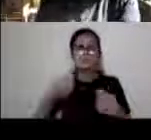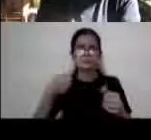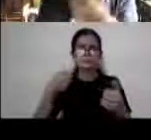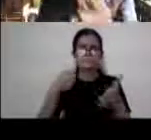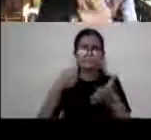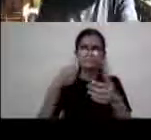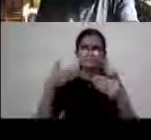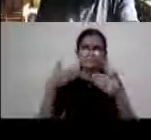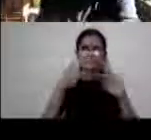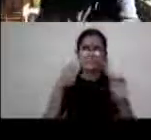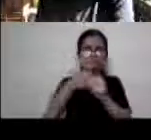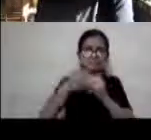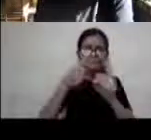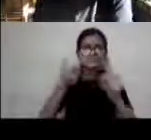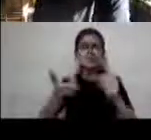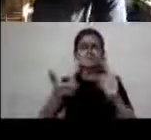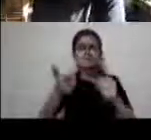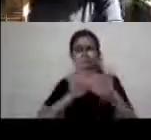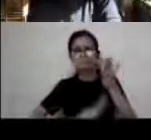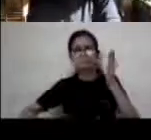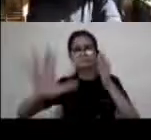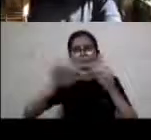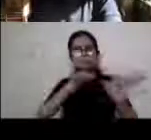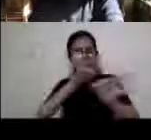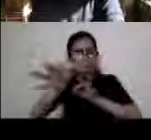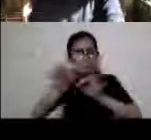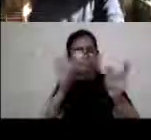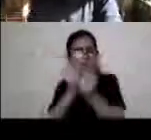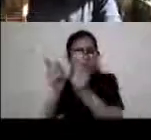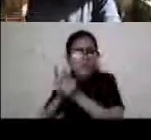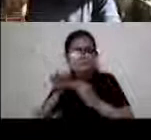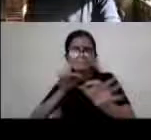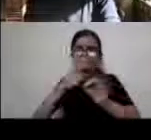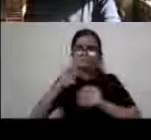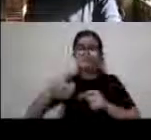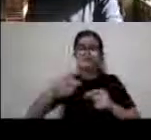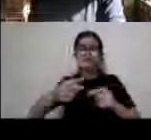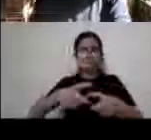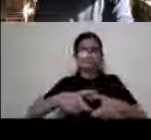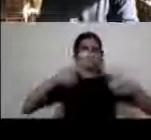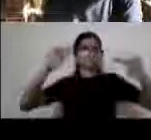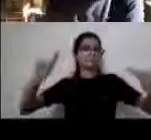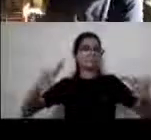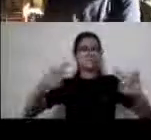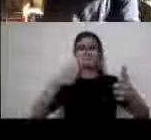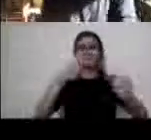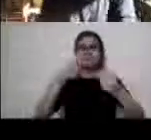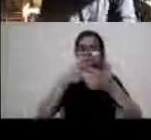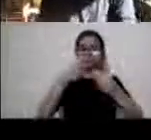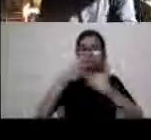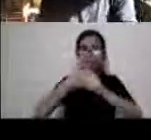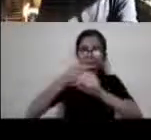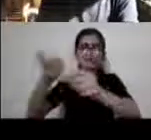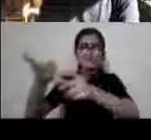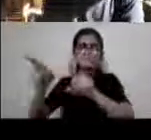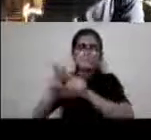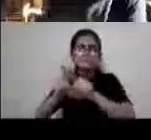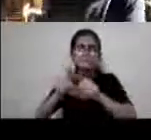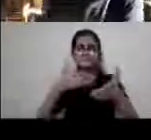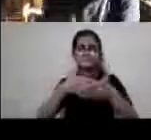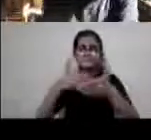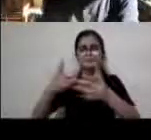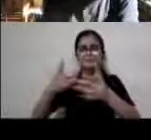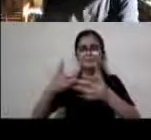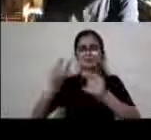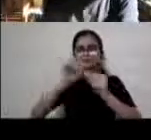Nations, just to give you this short explanation, was one of the large battles where the European